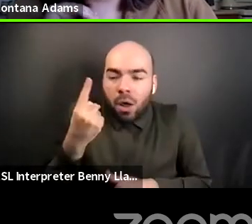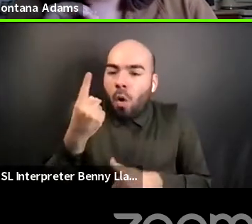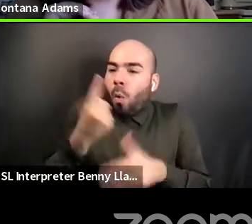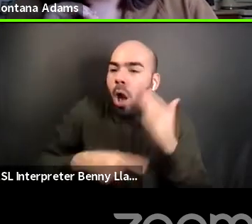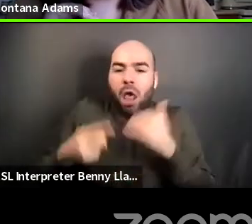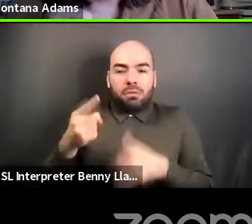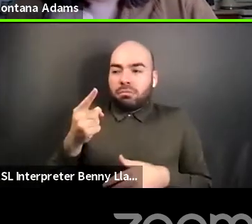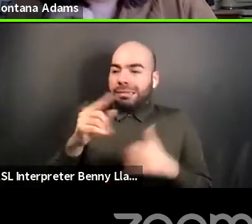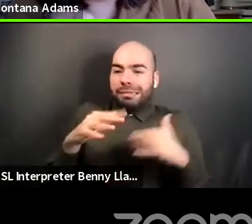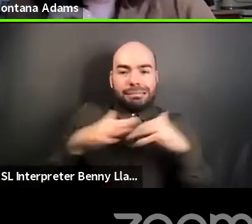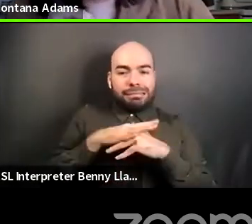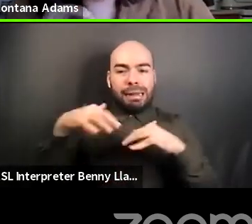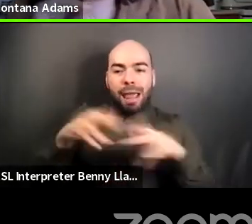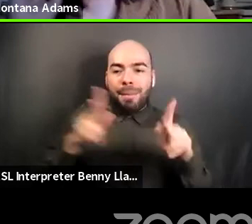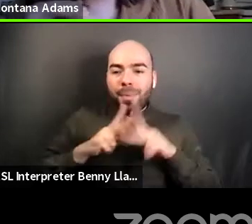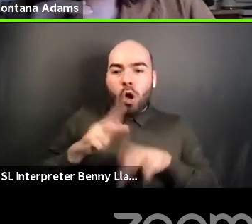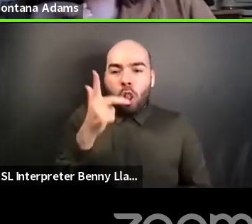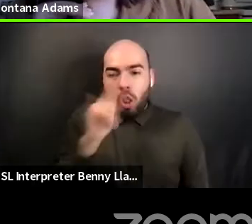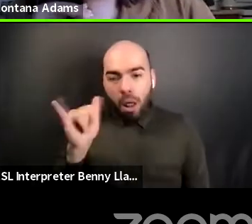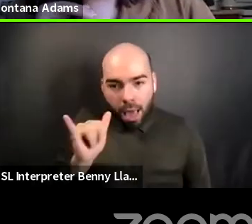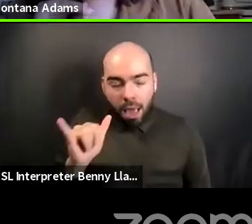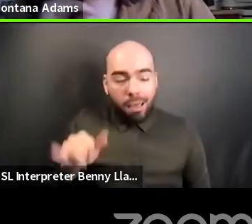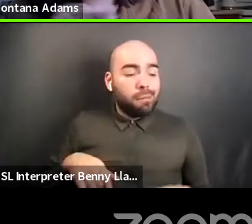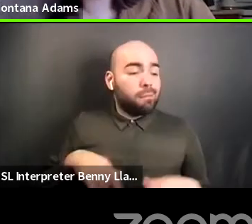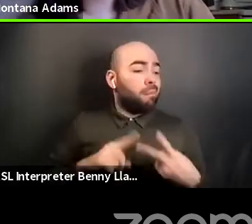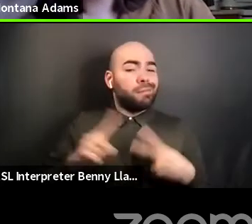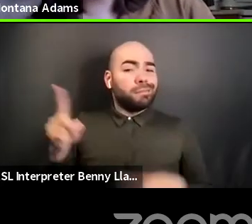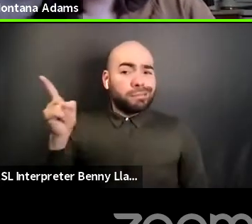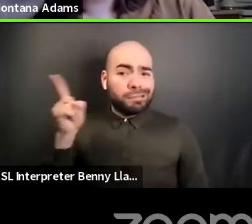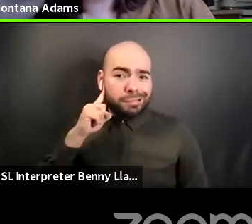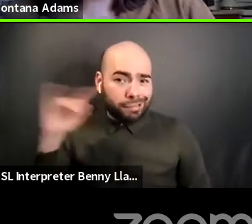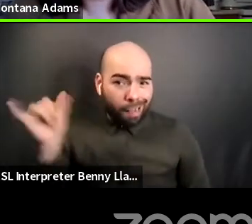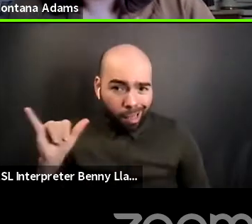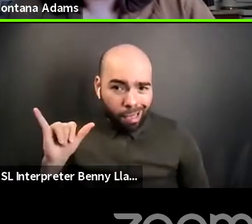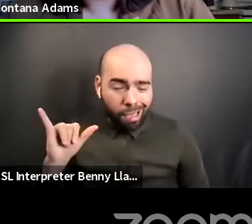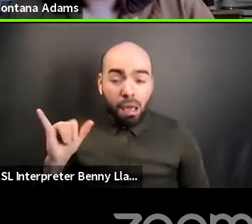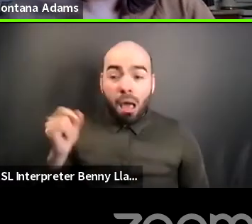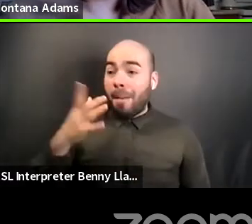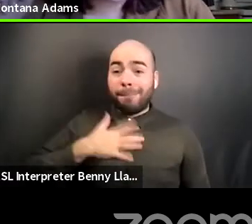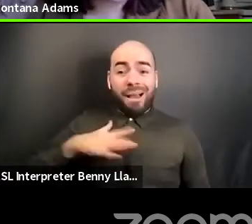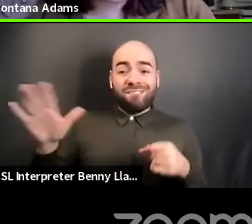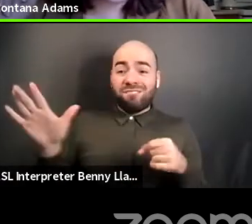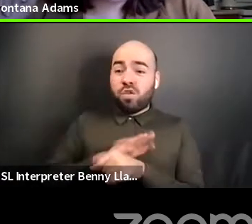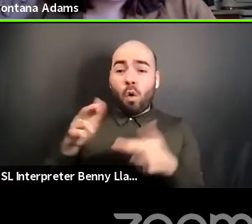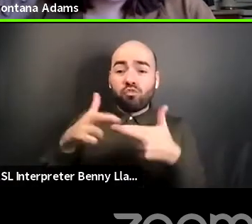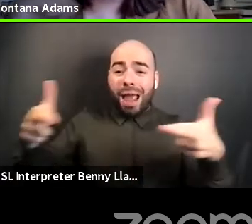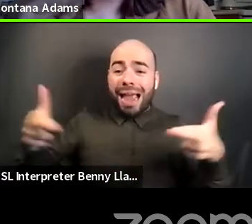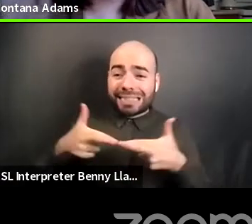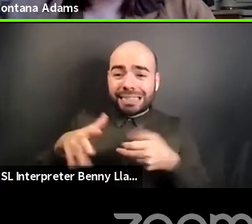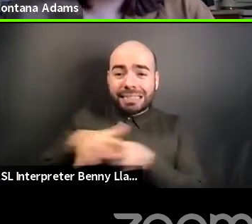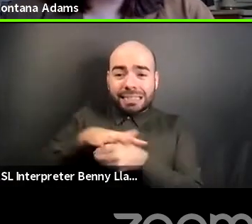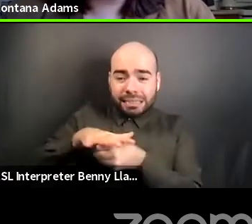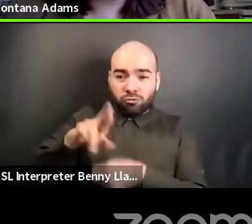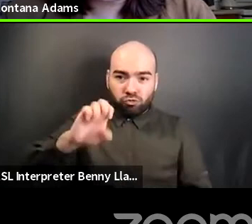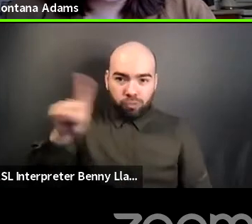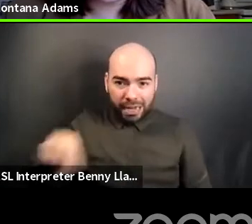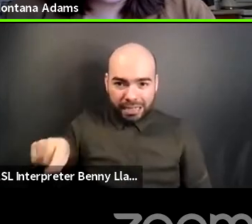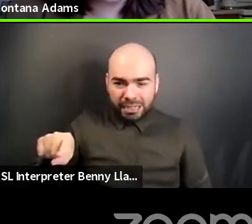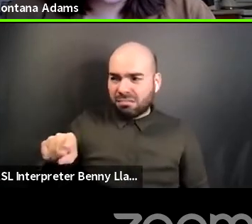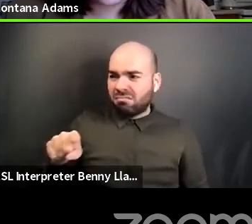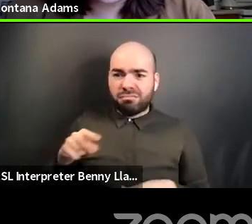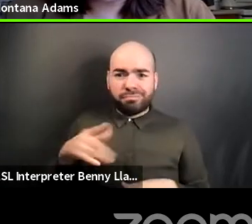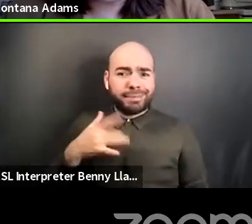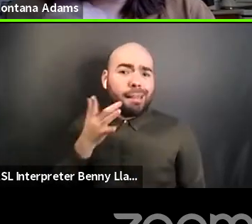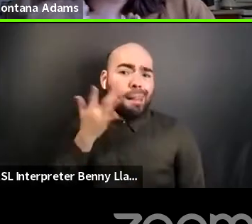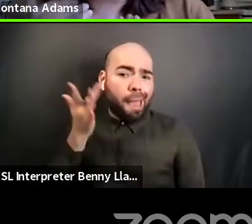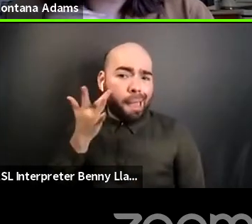it's, there's not a lot of like my entire res, we all have very light skin. Like there's not a lot of